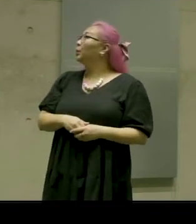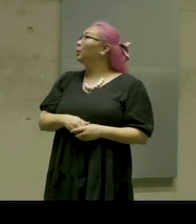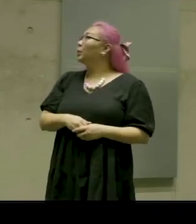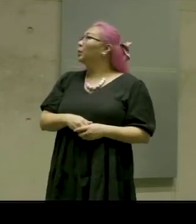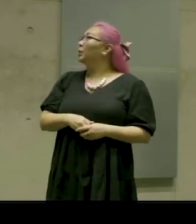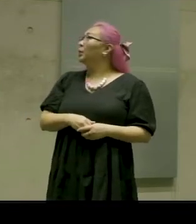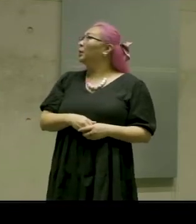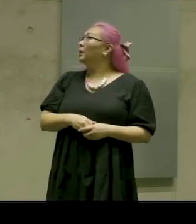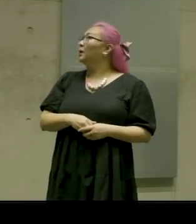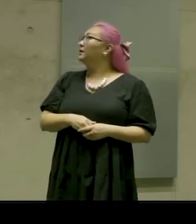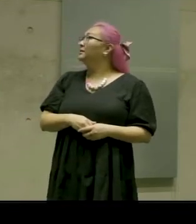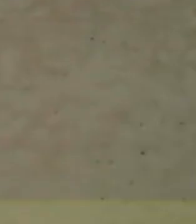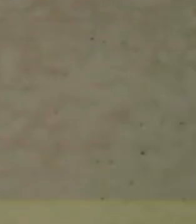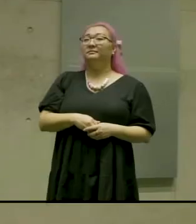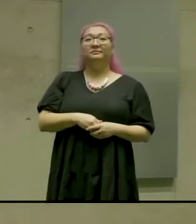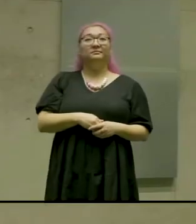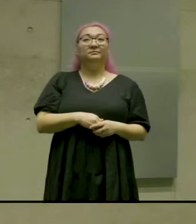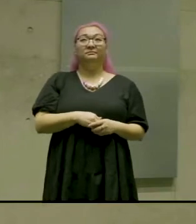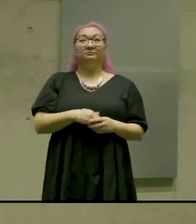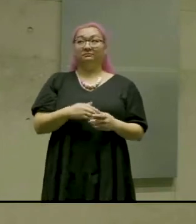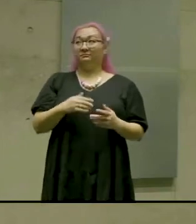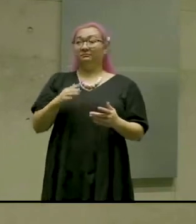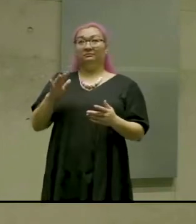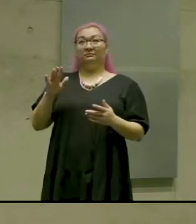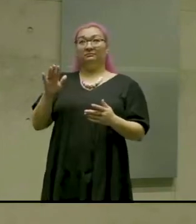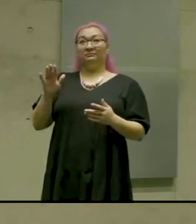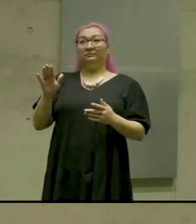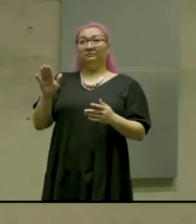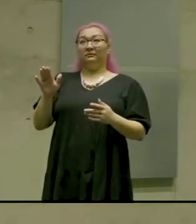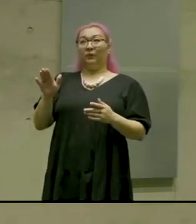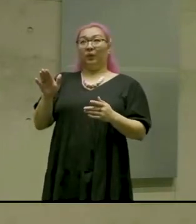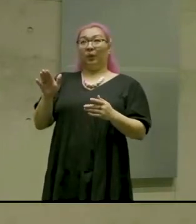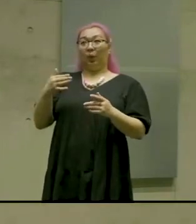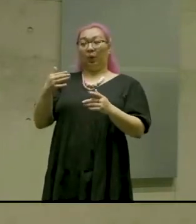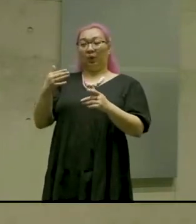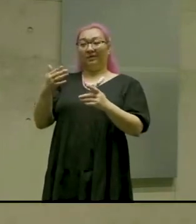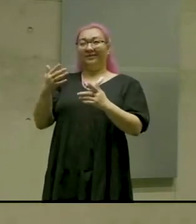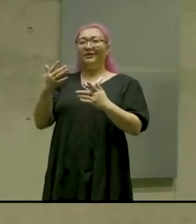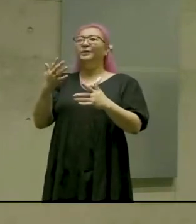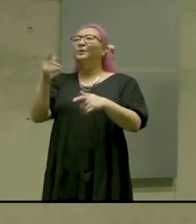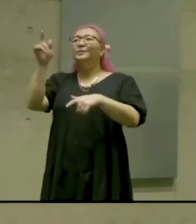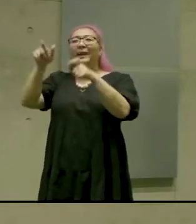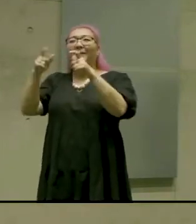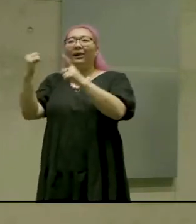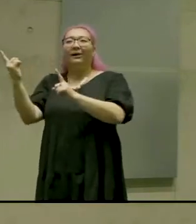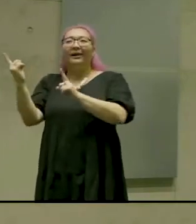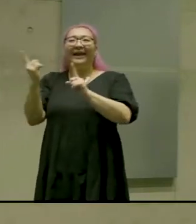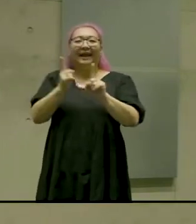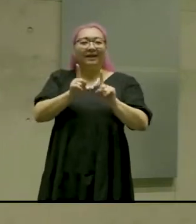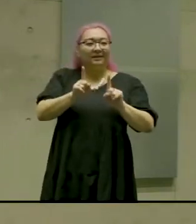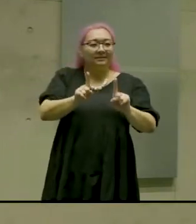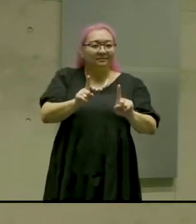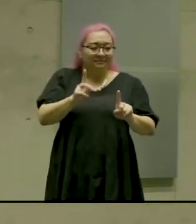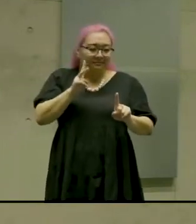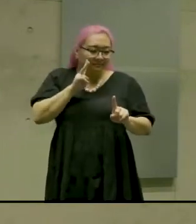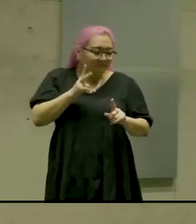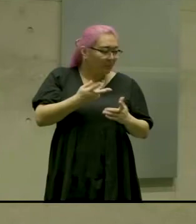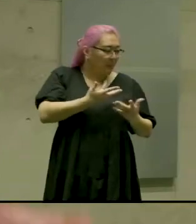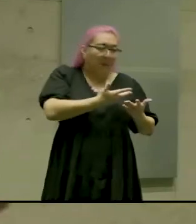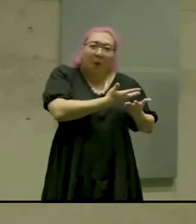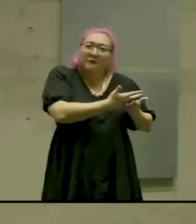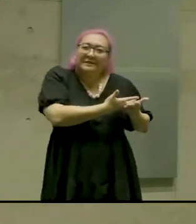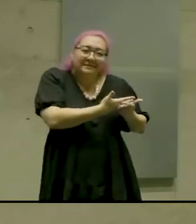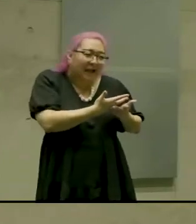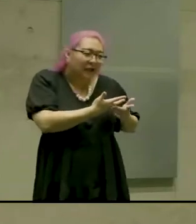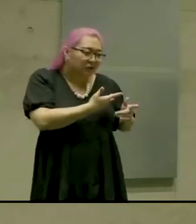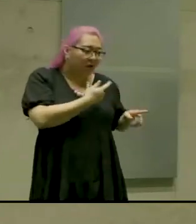have an installation, because everyone, all the side conversations, everyone watching, and all the comments